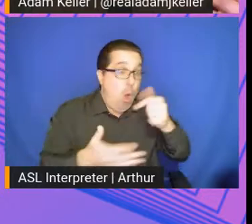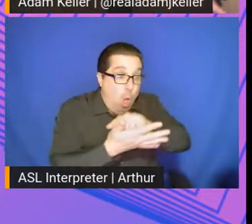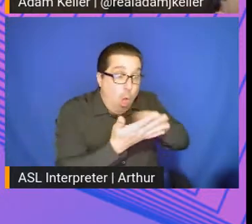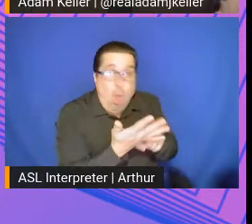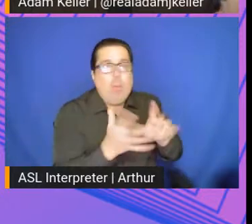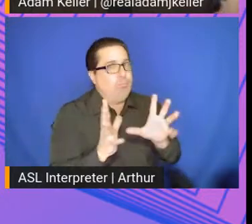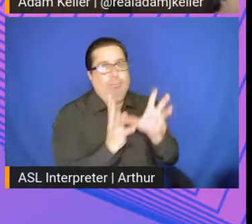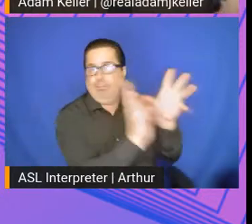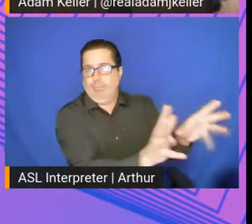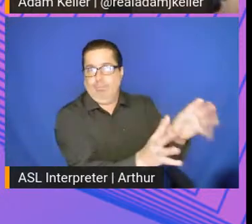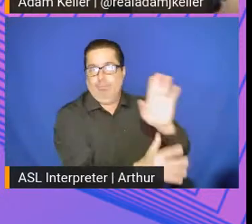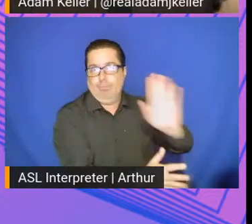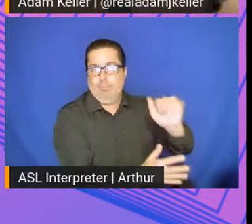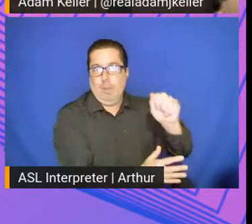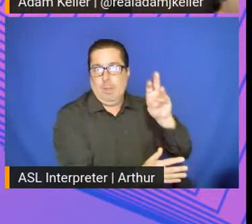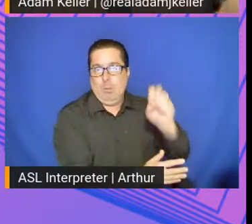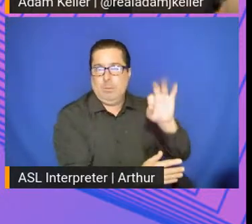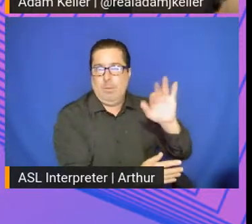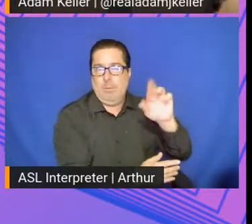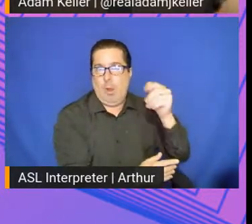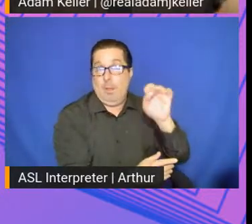code.